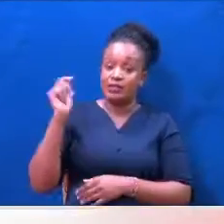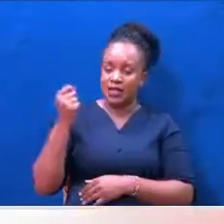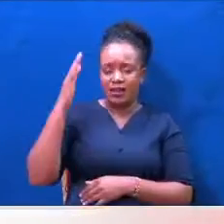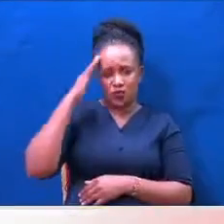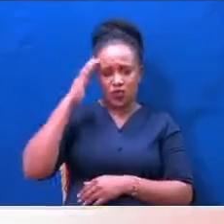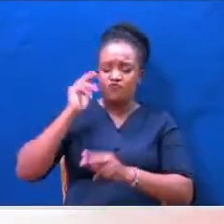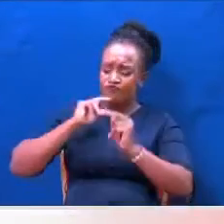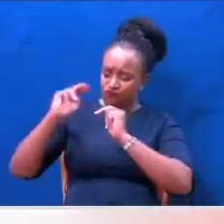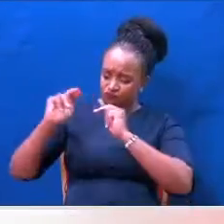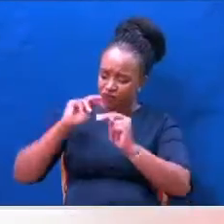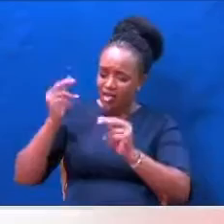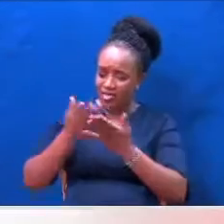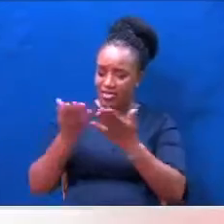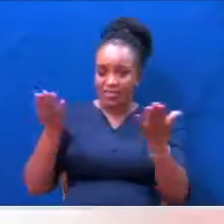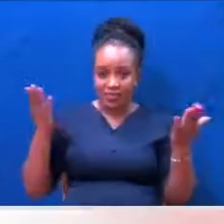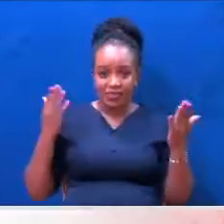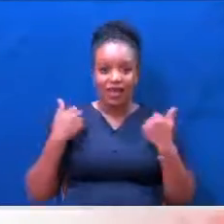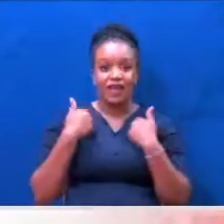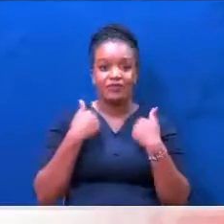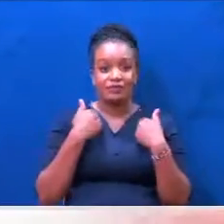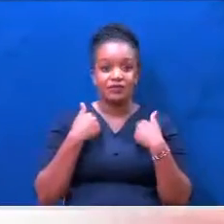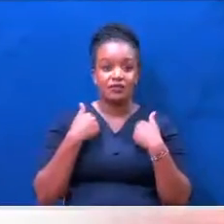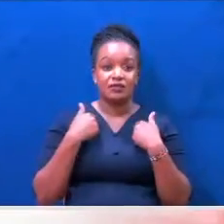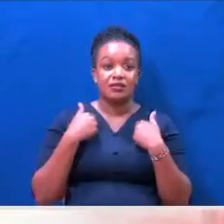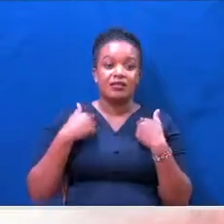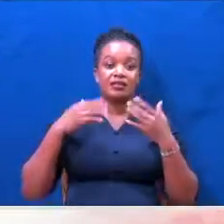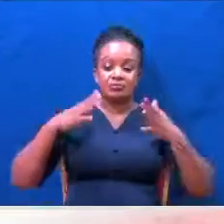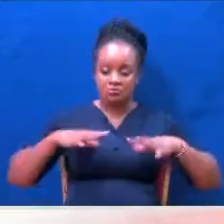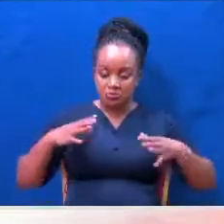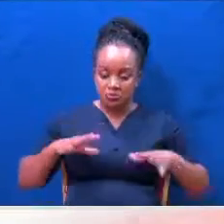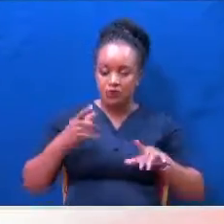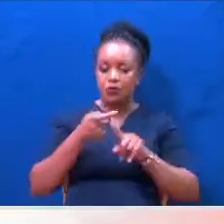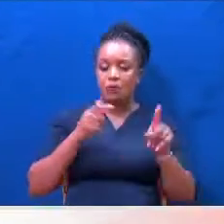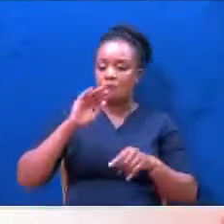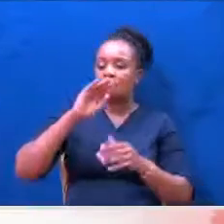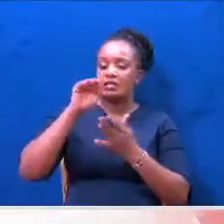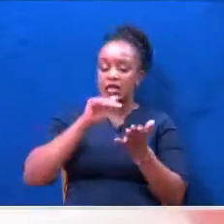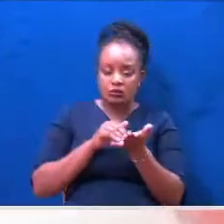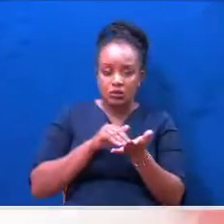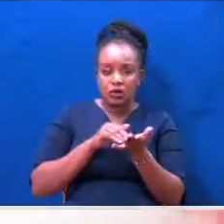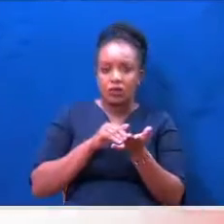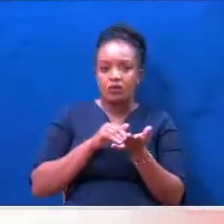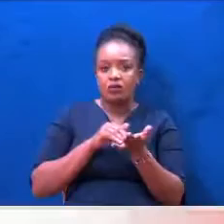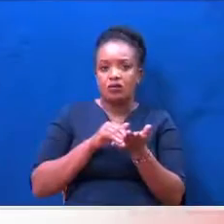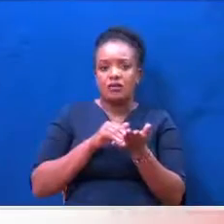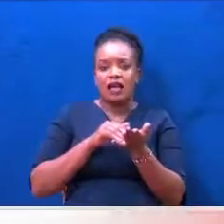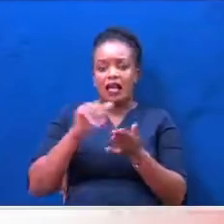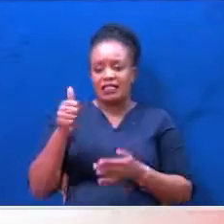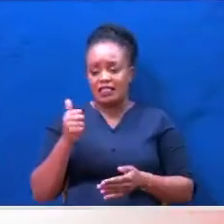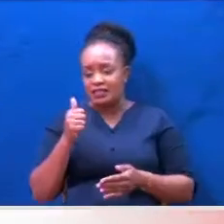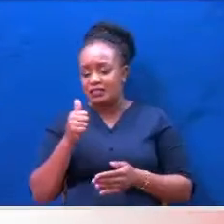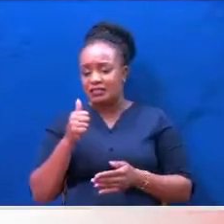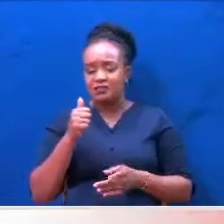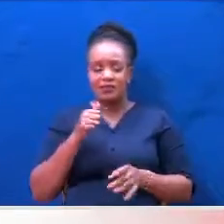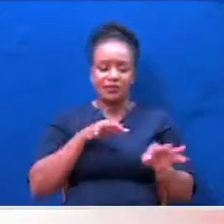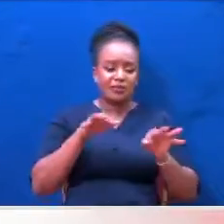mjadala kwa muda, sijui watu wa eneo la kati, watu wengine wanasema safari hii pengine hakutakuwa